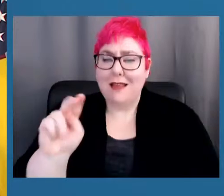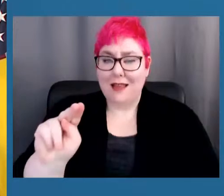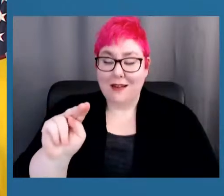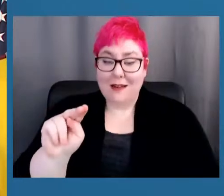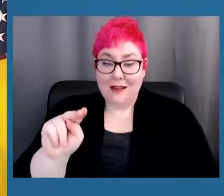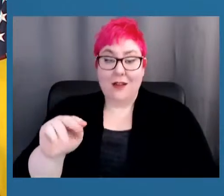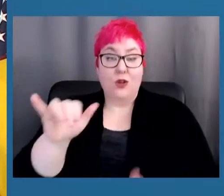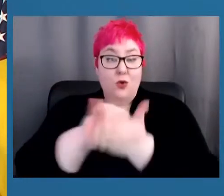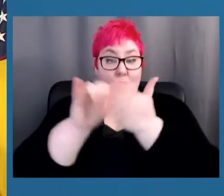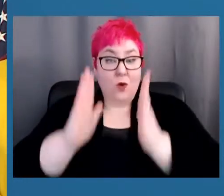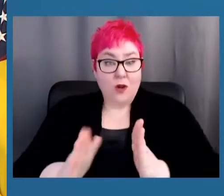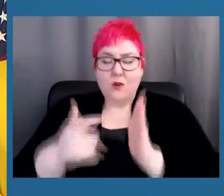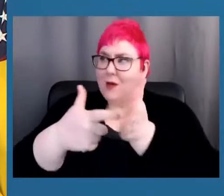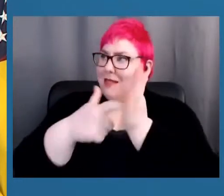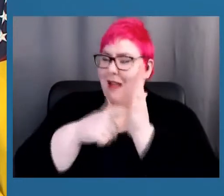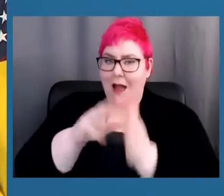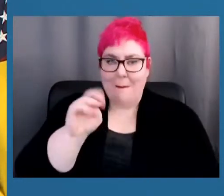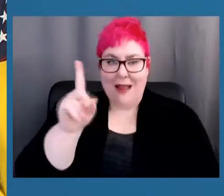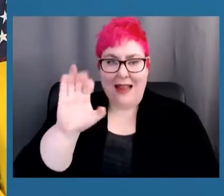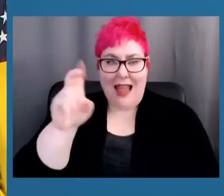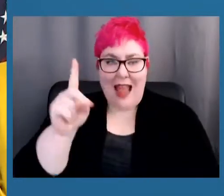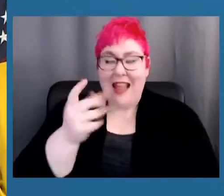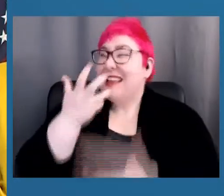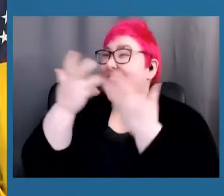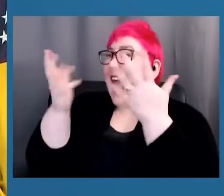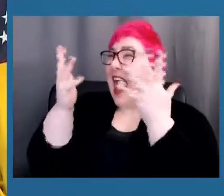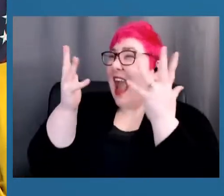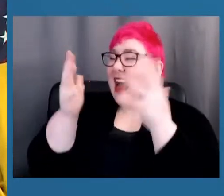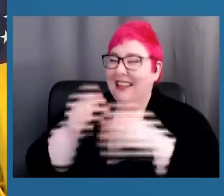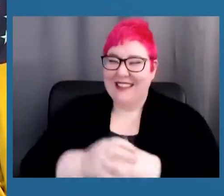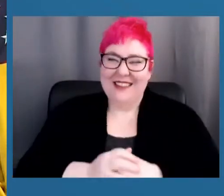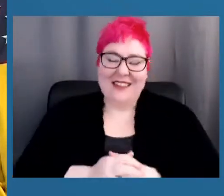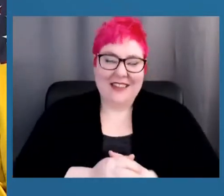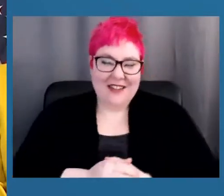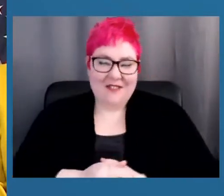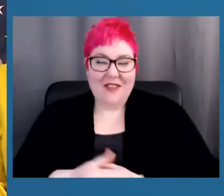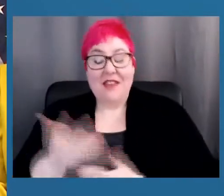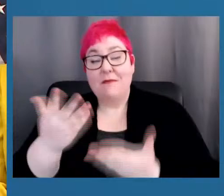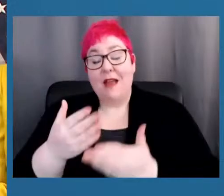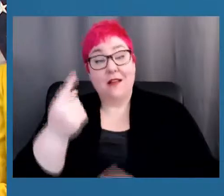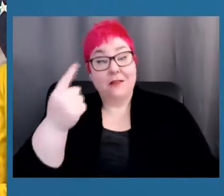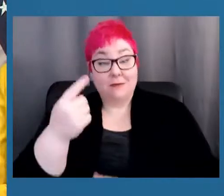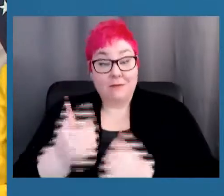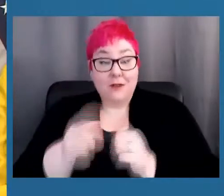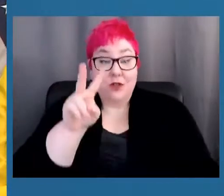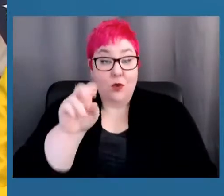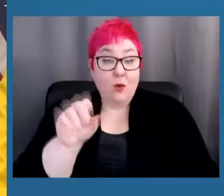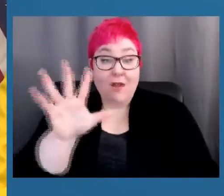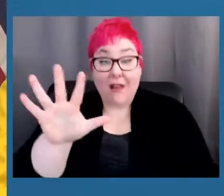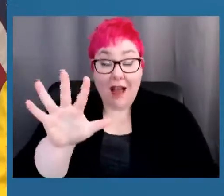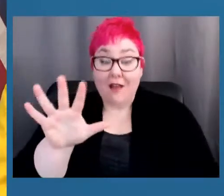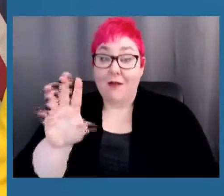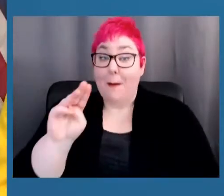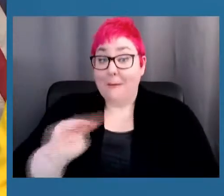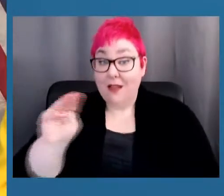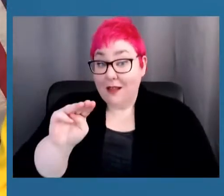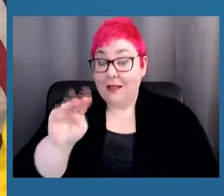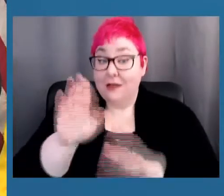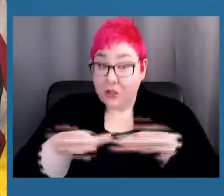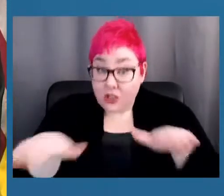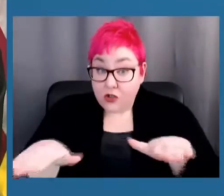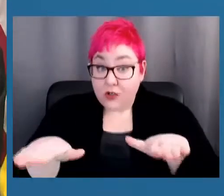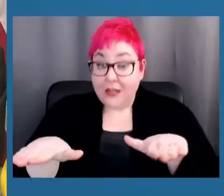lifeline. Whether it's half of the children, we have 2.5 million kids who get health care, or it's